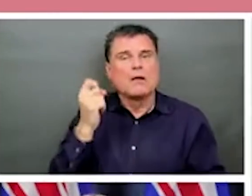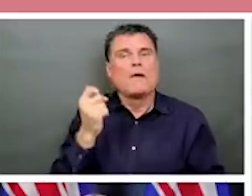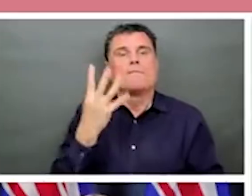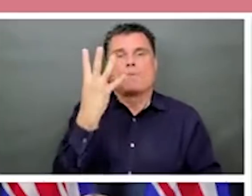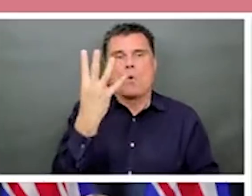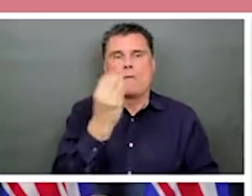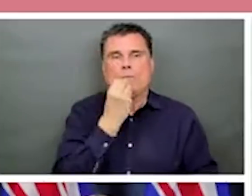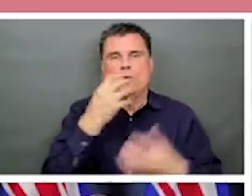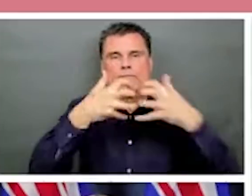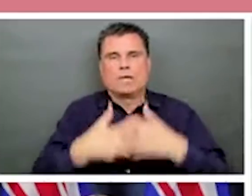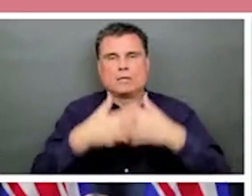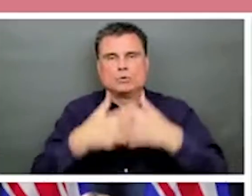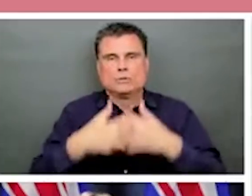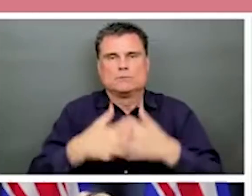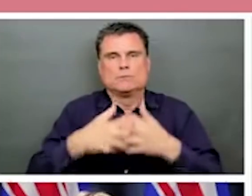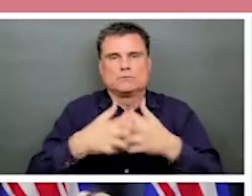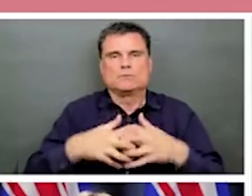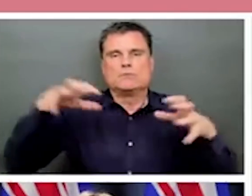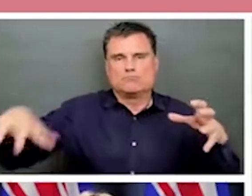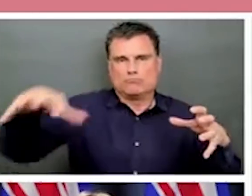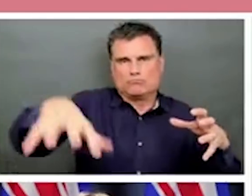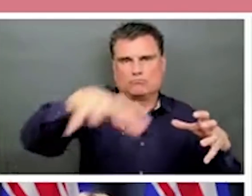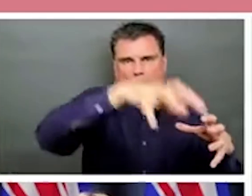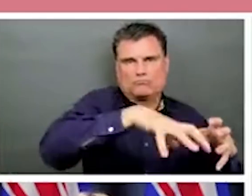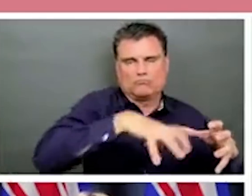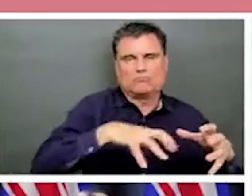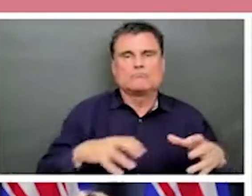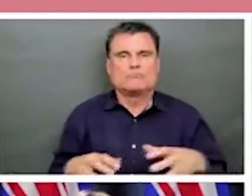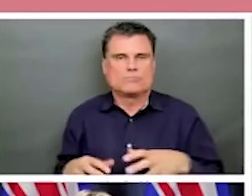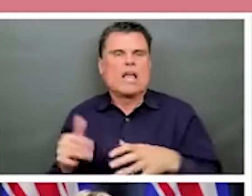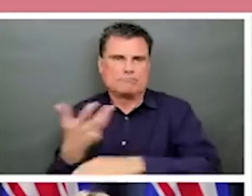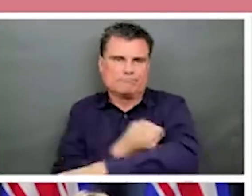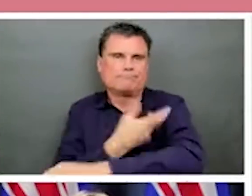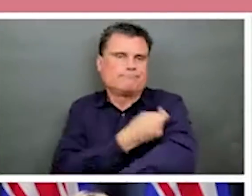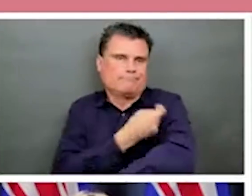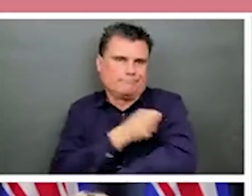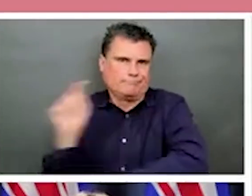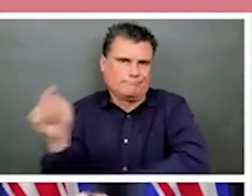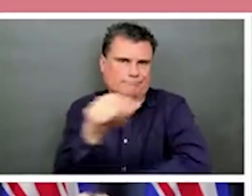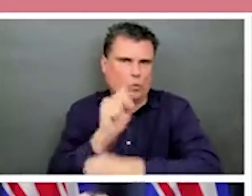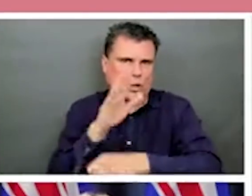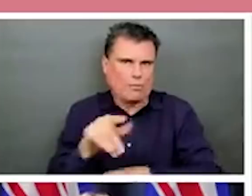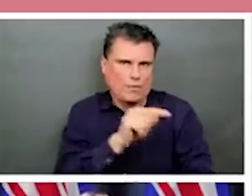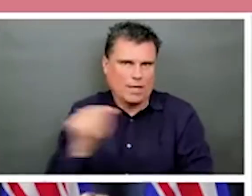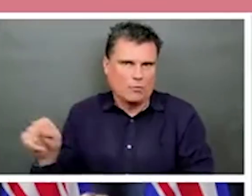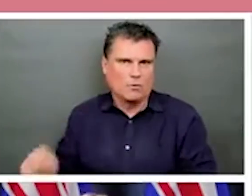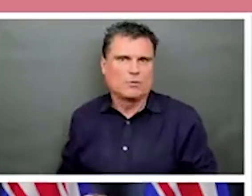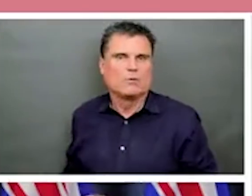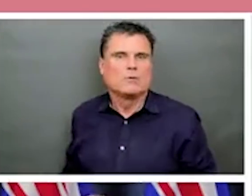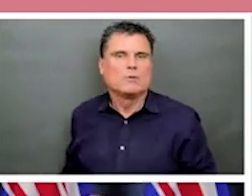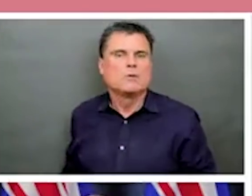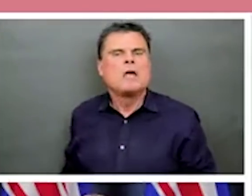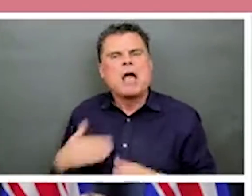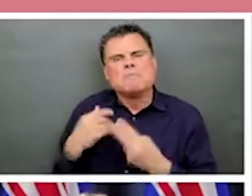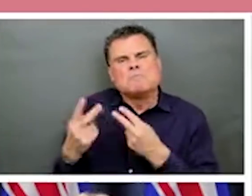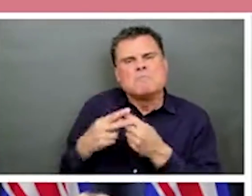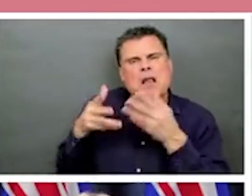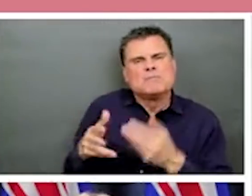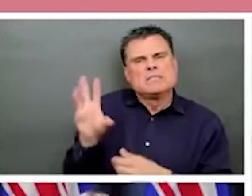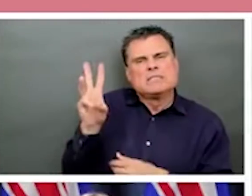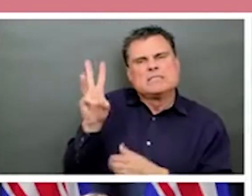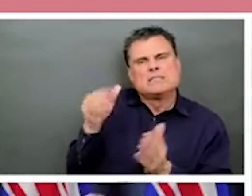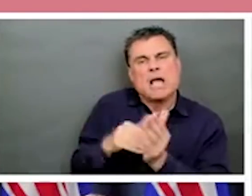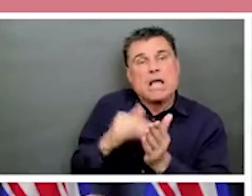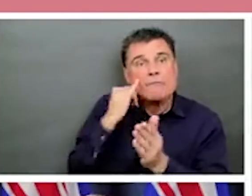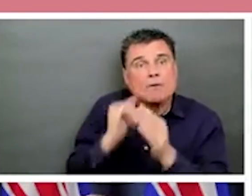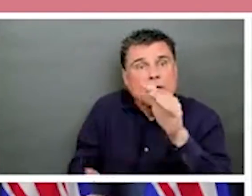production facilities that will be targeted, and then we have some doses in reserves for those larger outbreaks that we're trying to manage